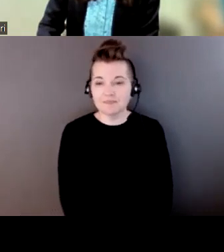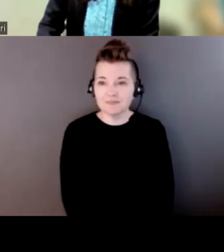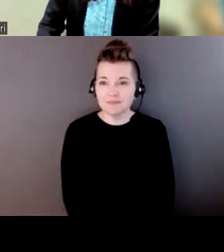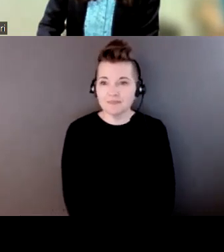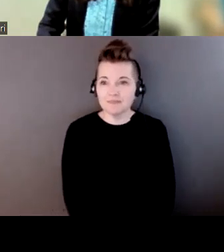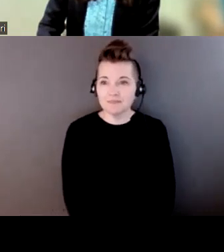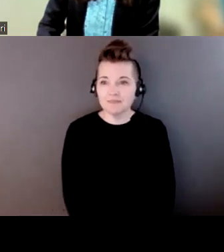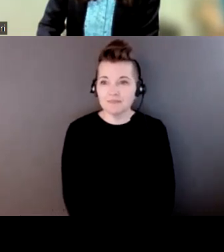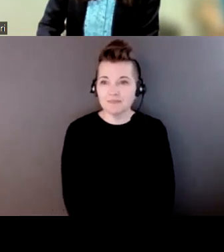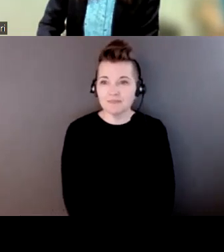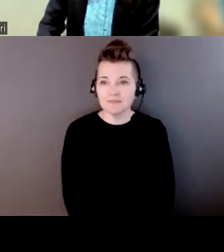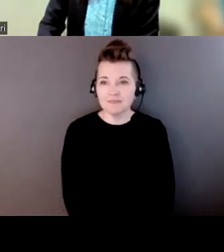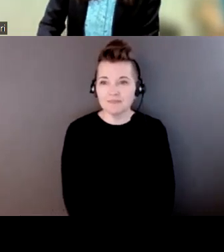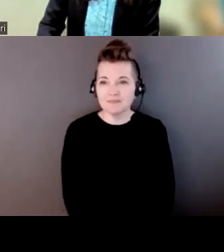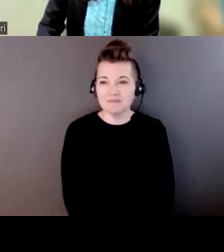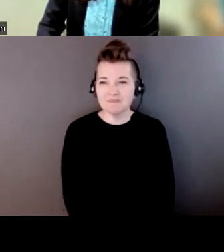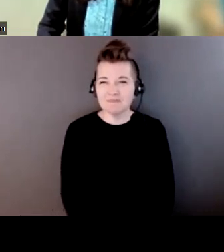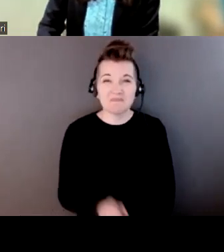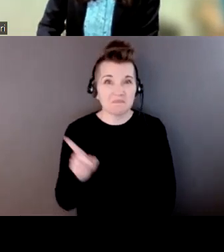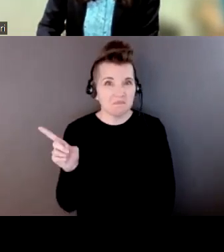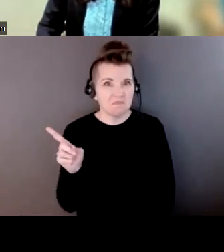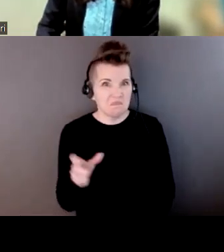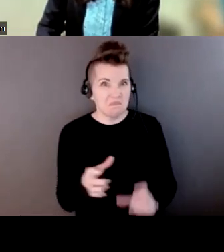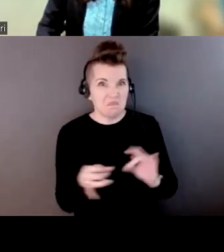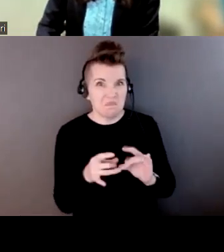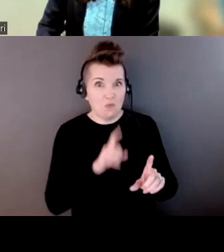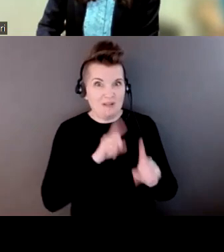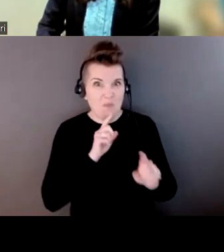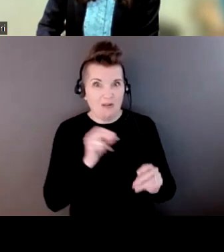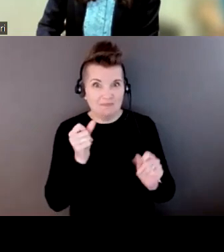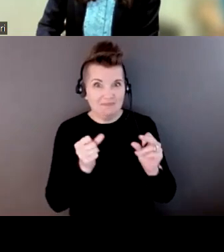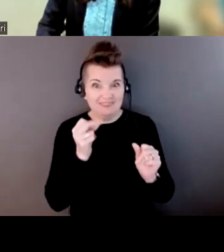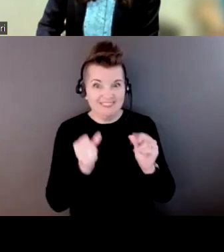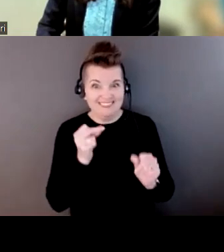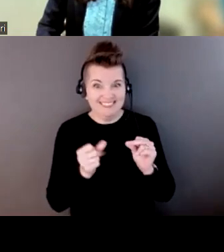They're quick this time, so we're getting lots of response. Yeah, we're getting lots of responses.